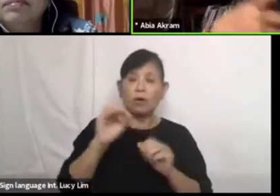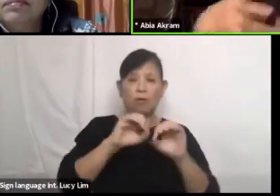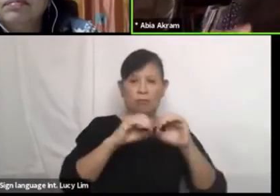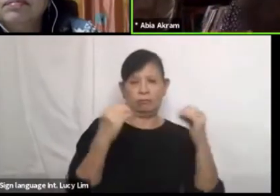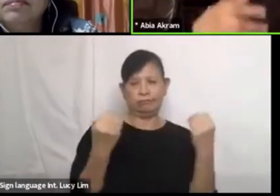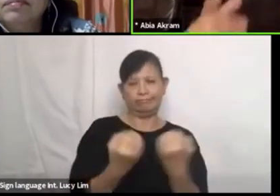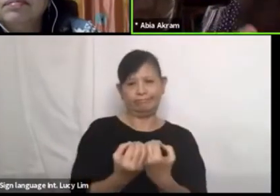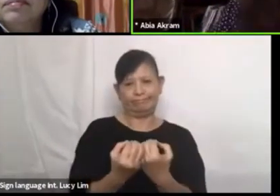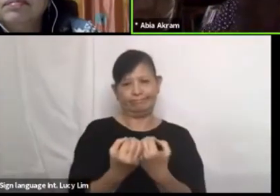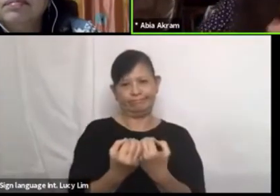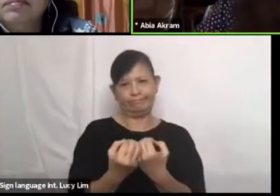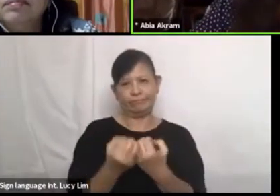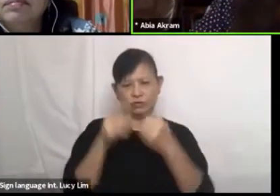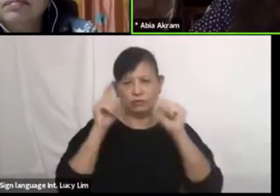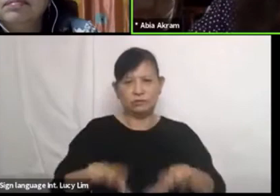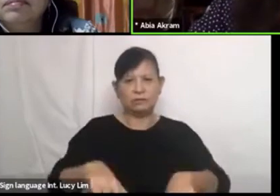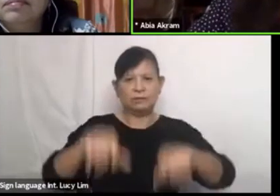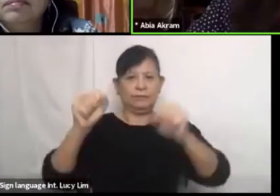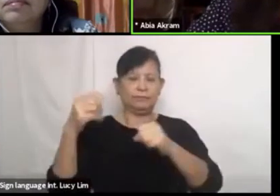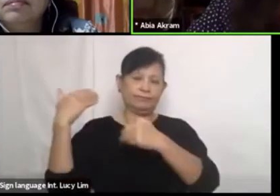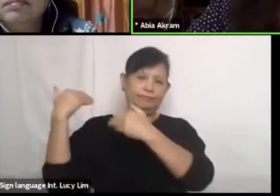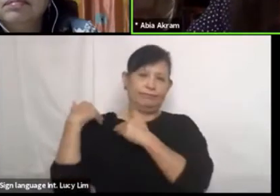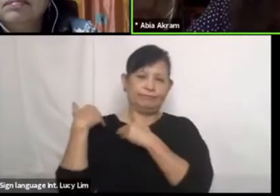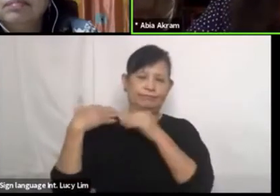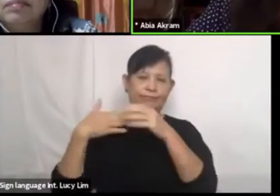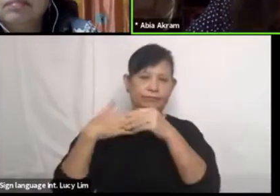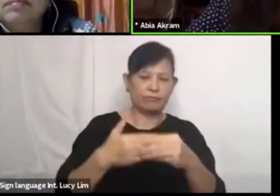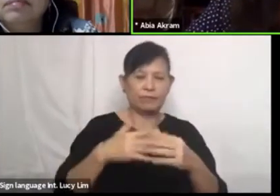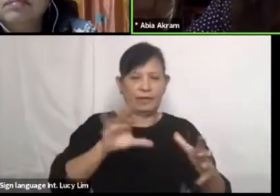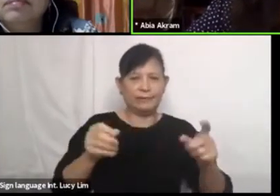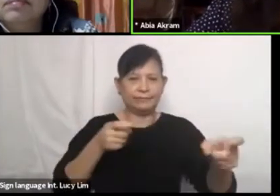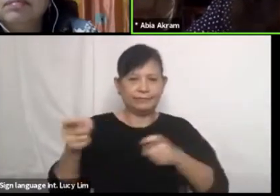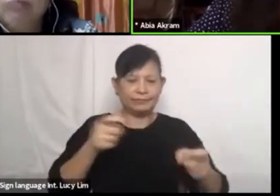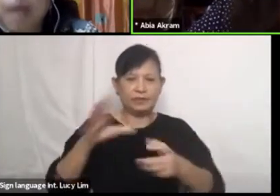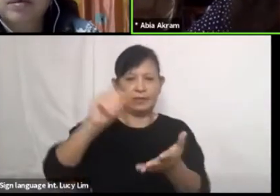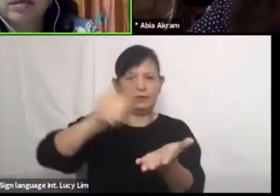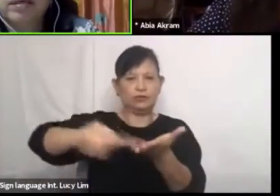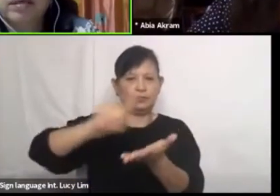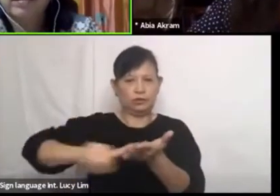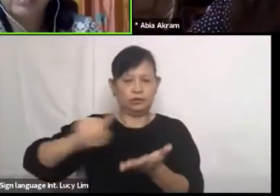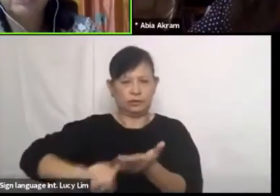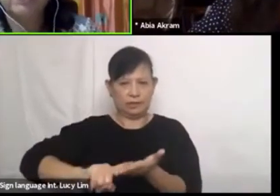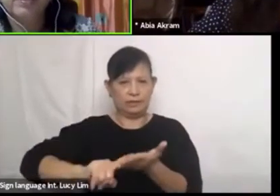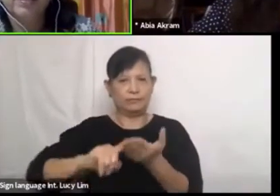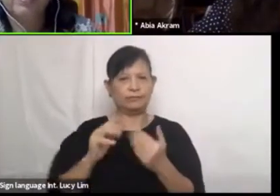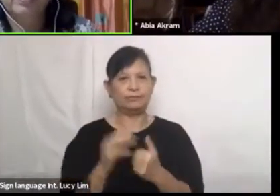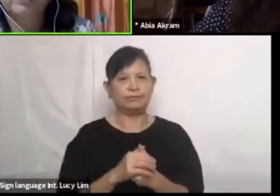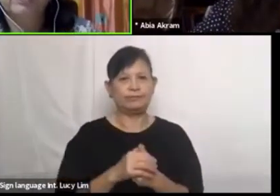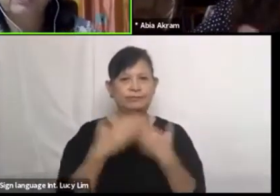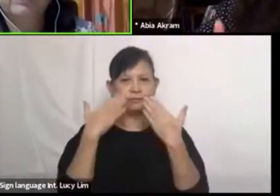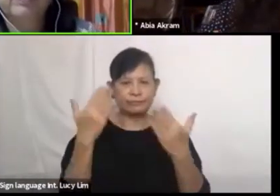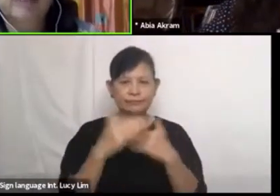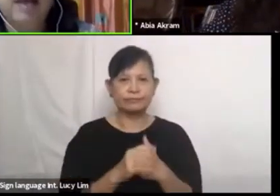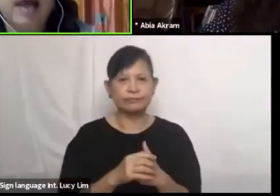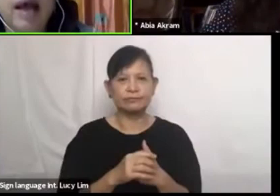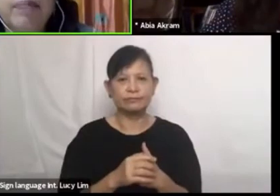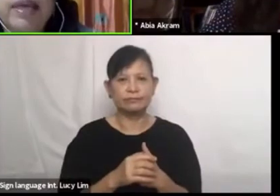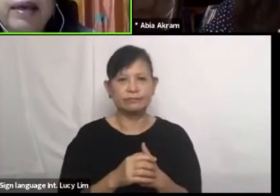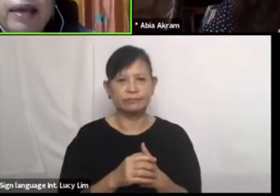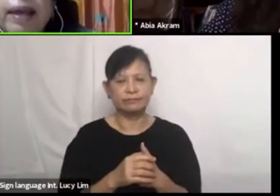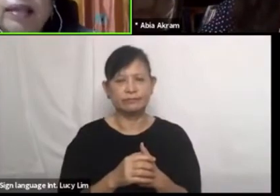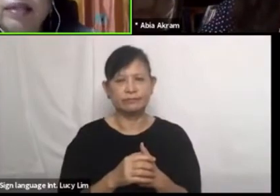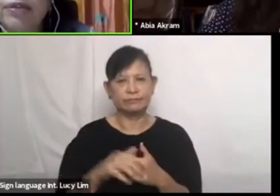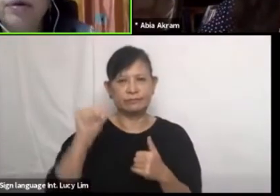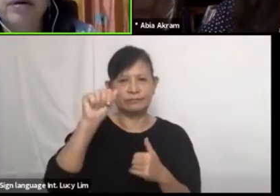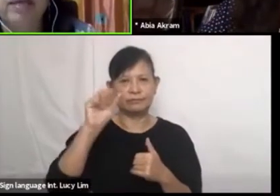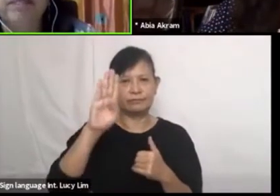can see the monitoring and how we are checking on the agenda. Okay, thank you. Abia